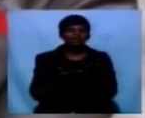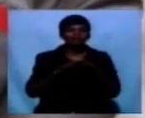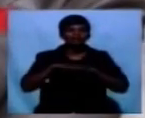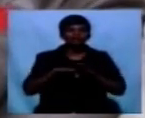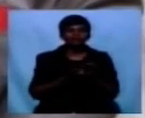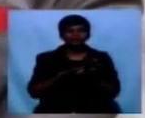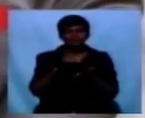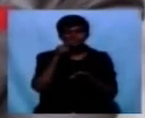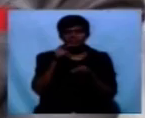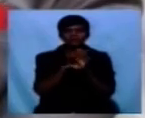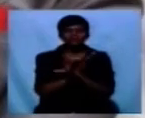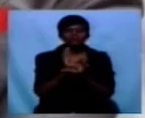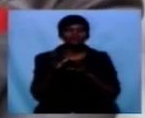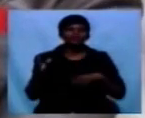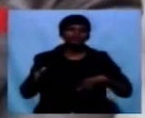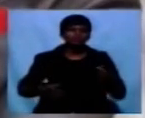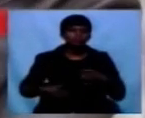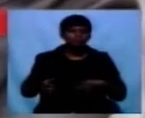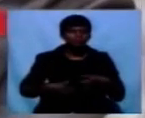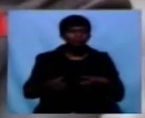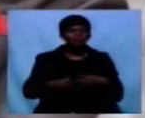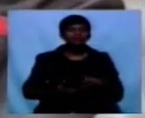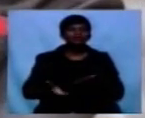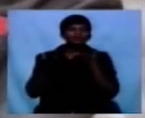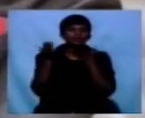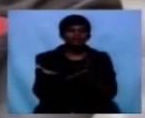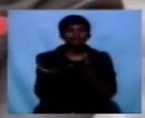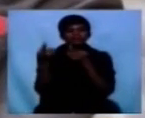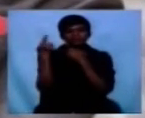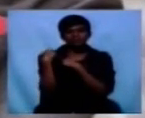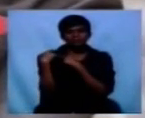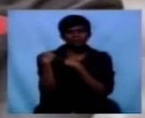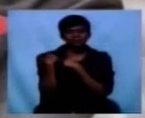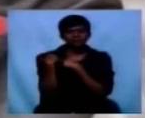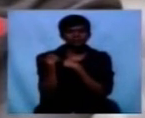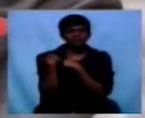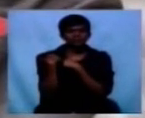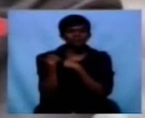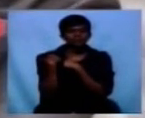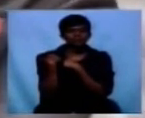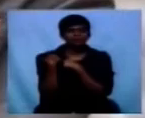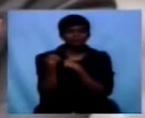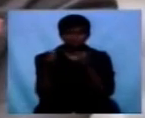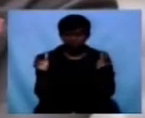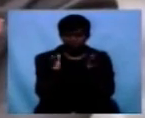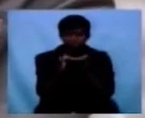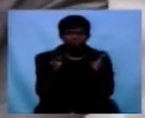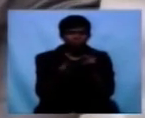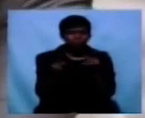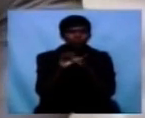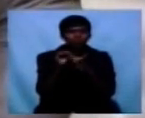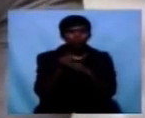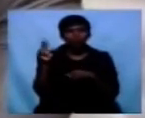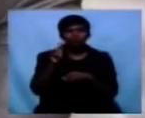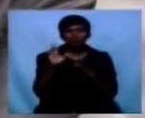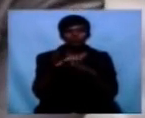saying Zambians are complaining that we are burdening the small consumers or the domestic users